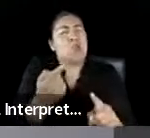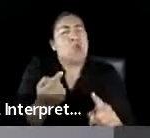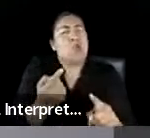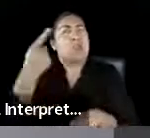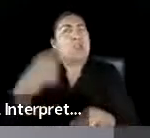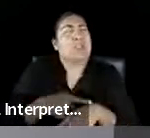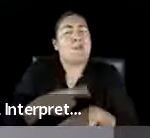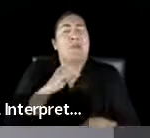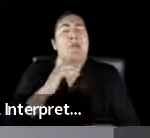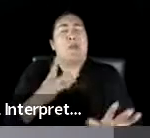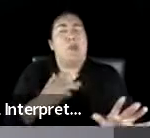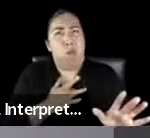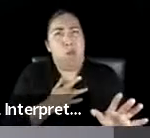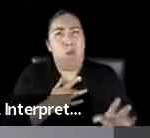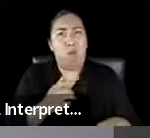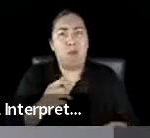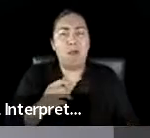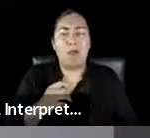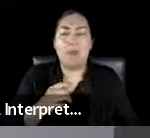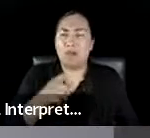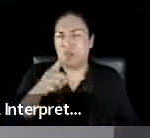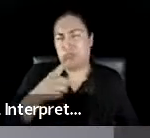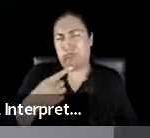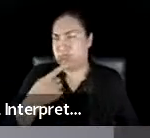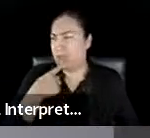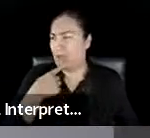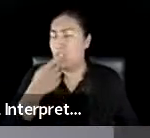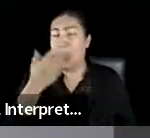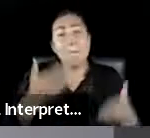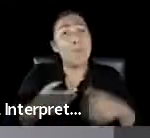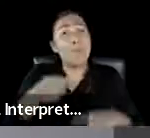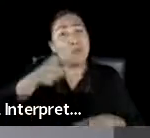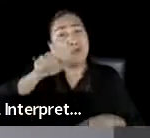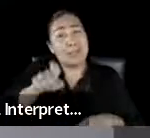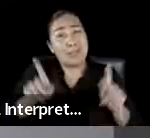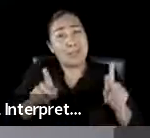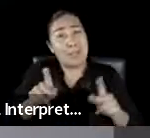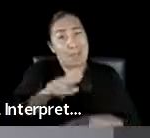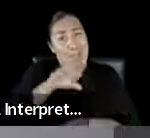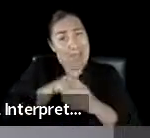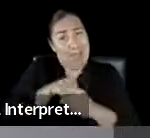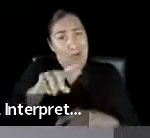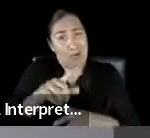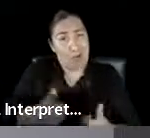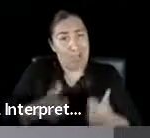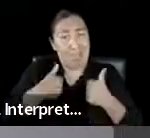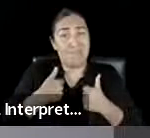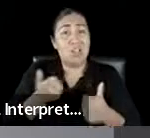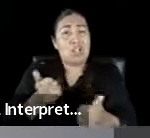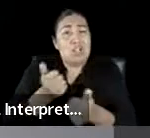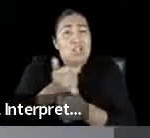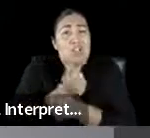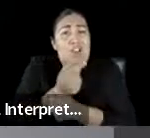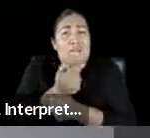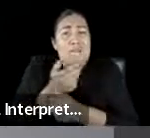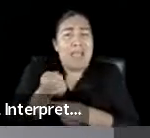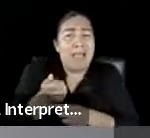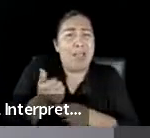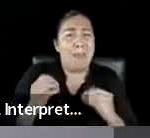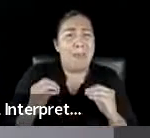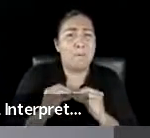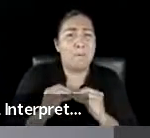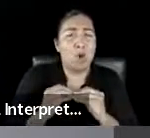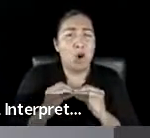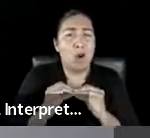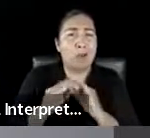with myself is that you may need the people in your life to love me a little bit louder today during moments